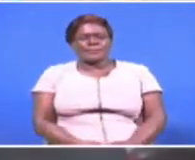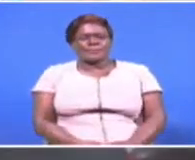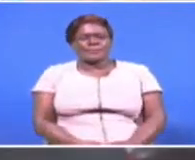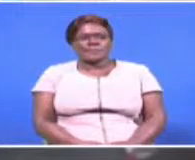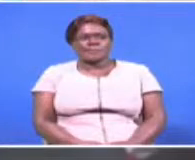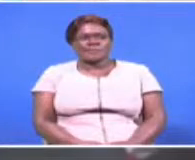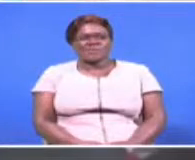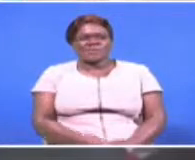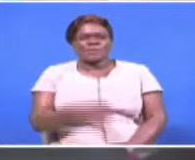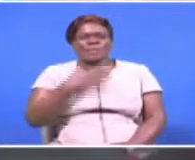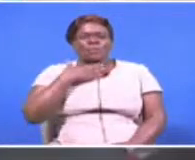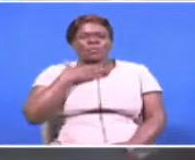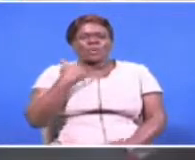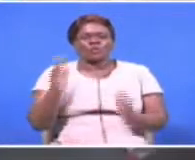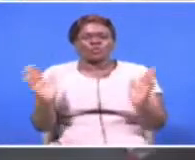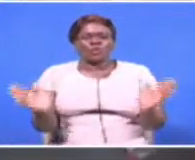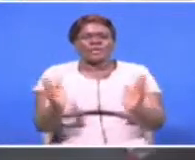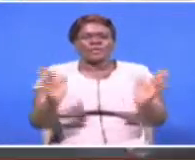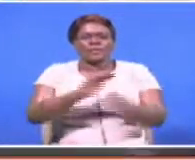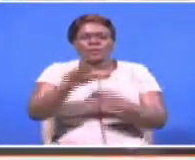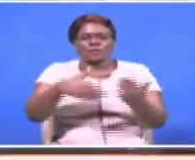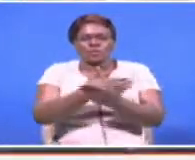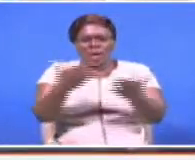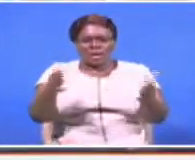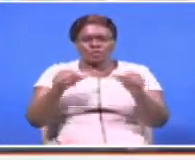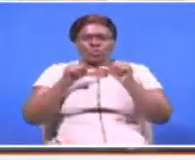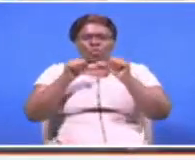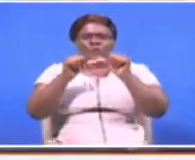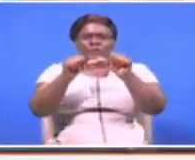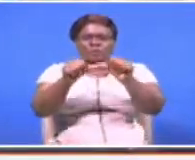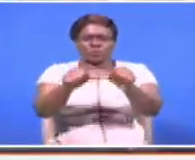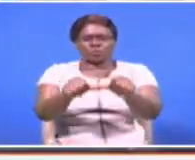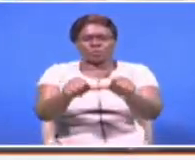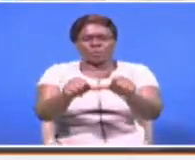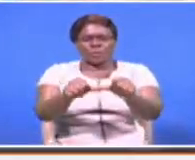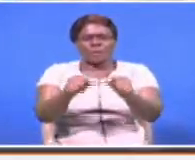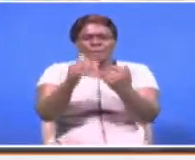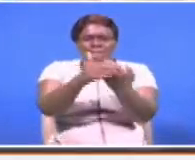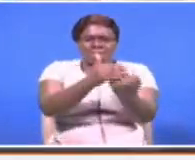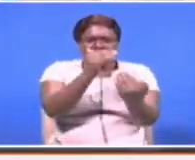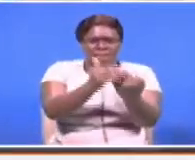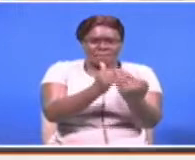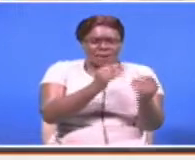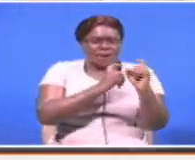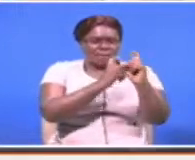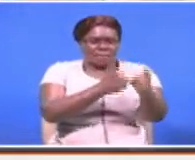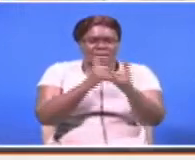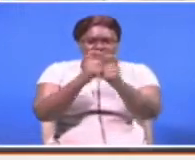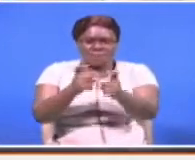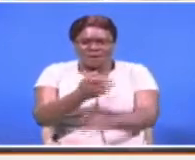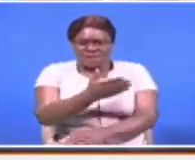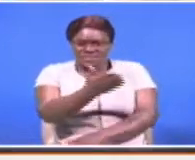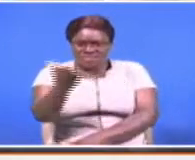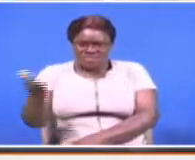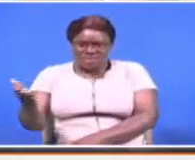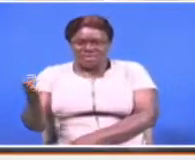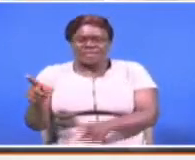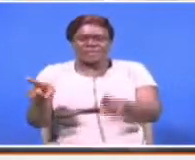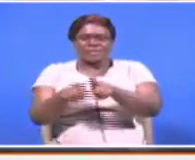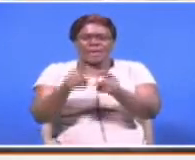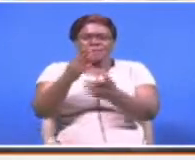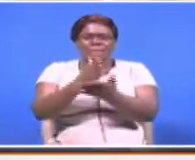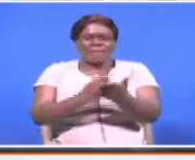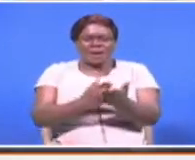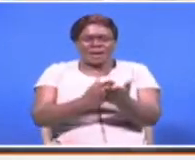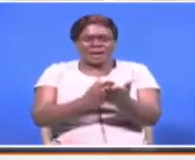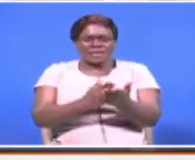I would want to urge all of us to continue nurturing this particular talent. And as part of